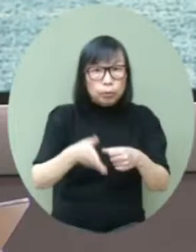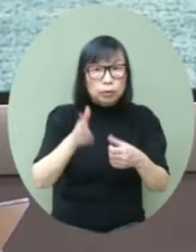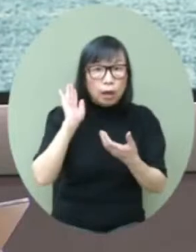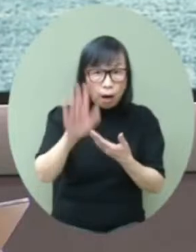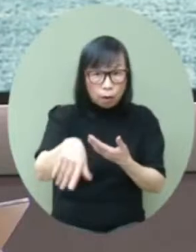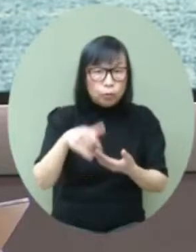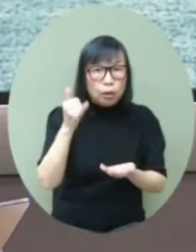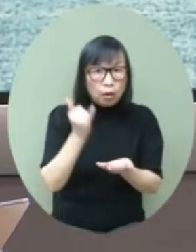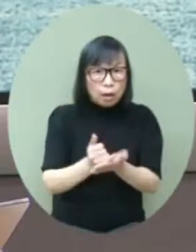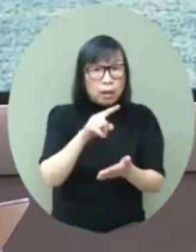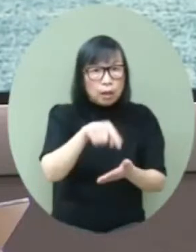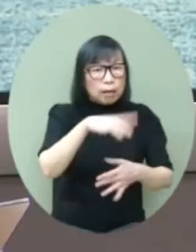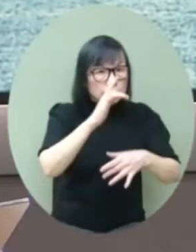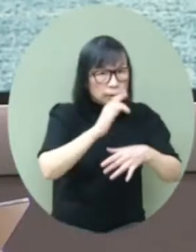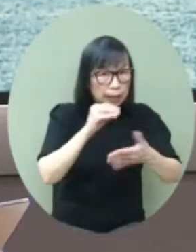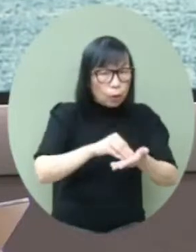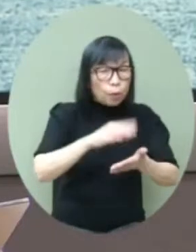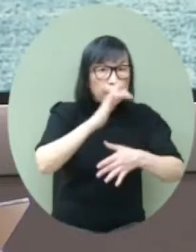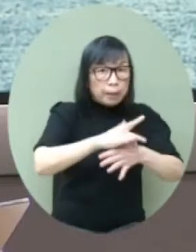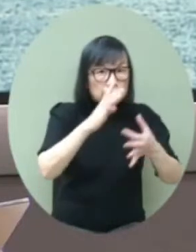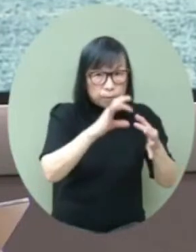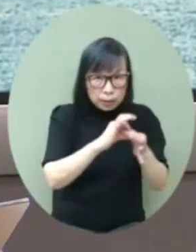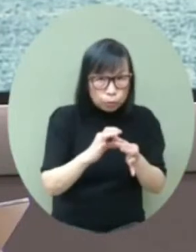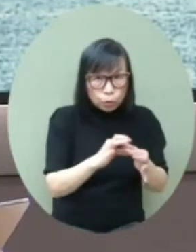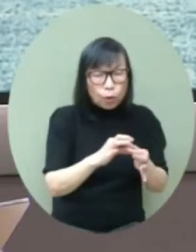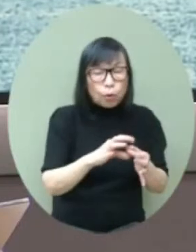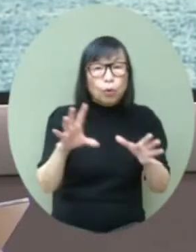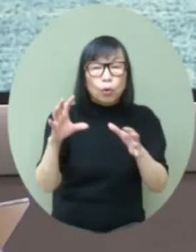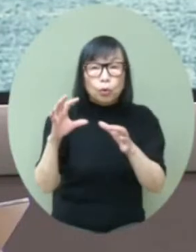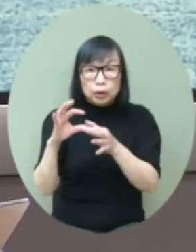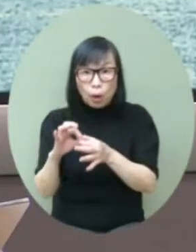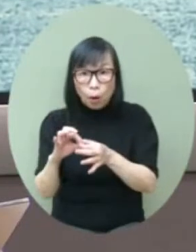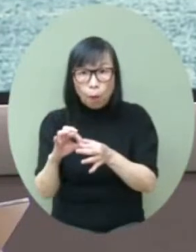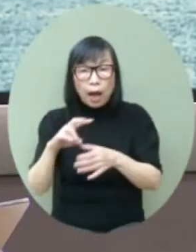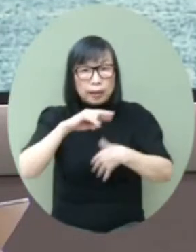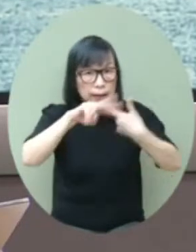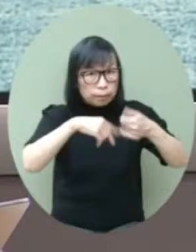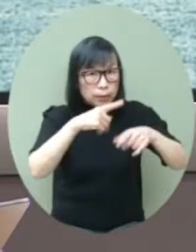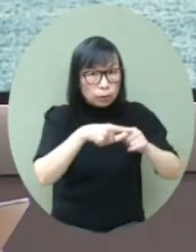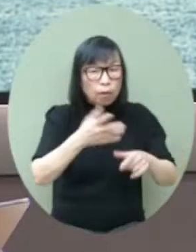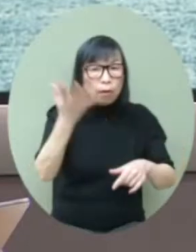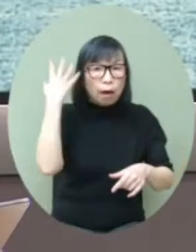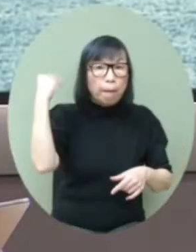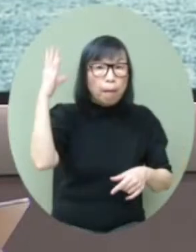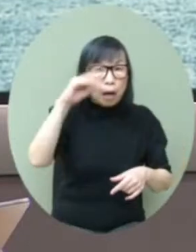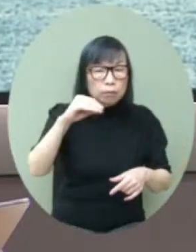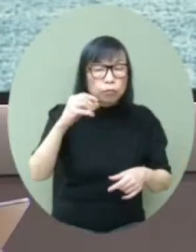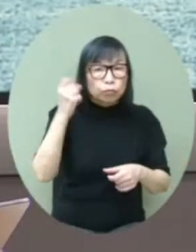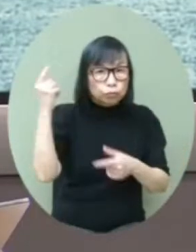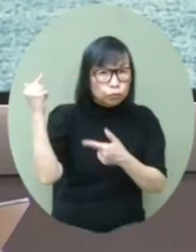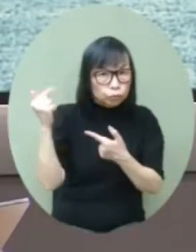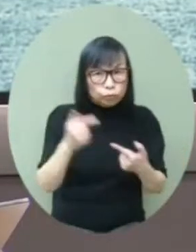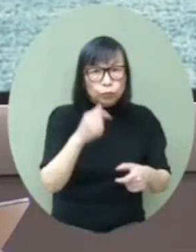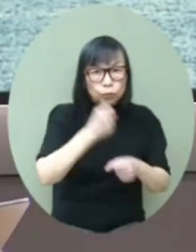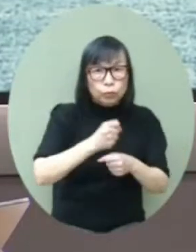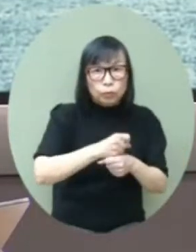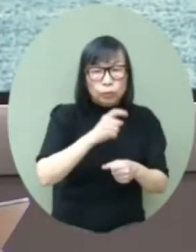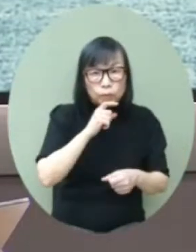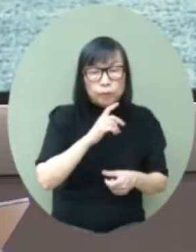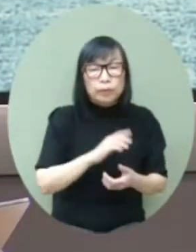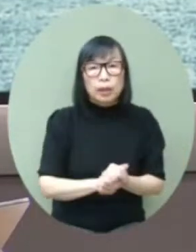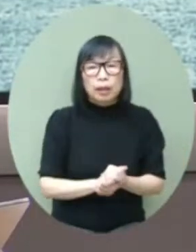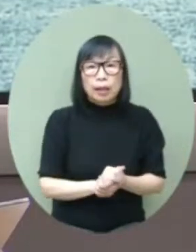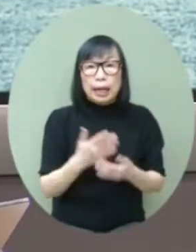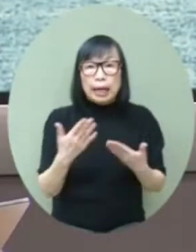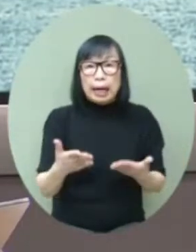Some were still there after 9:30. They are classified as close contacts. So we are still